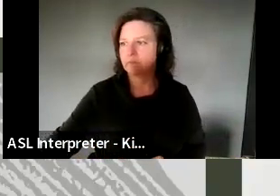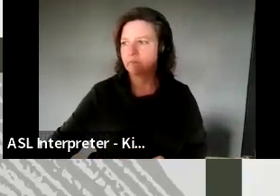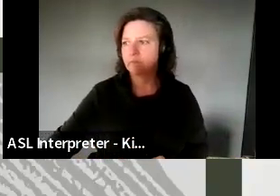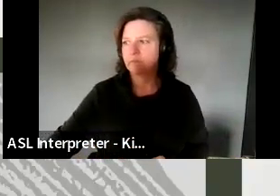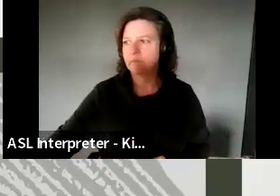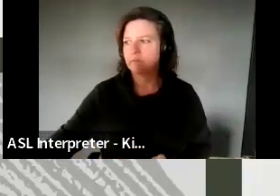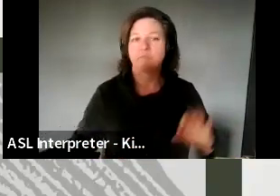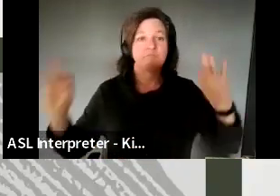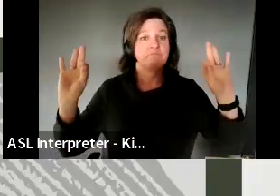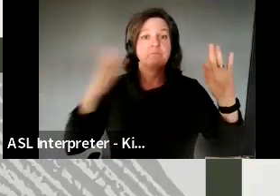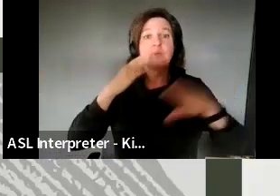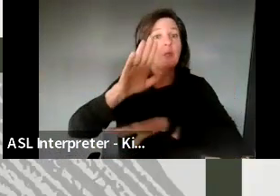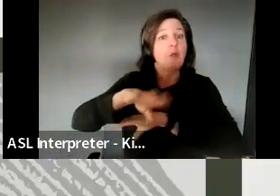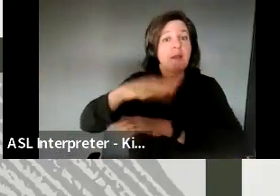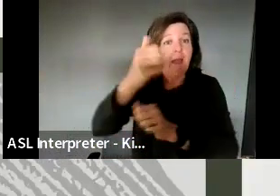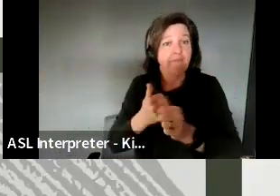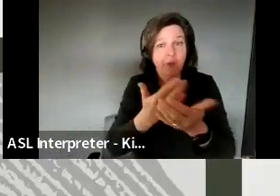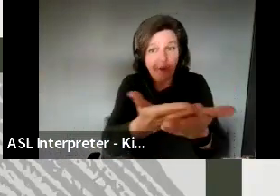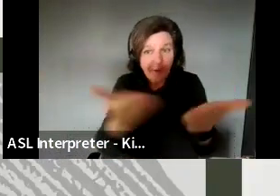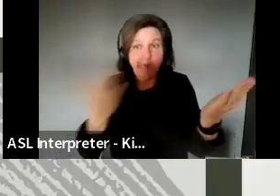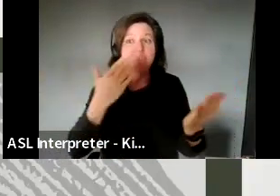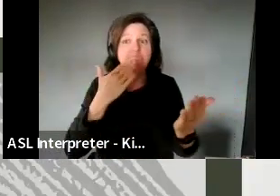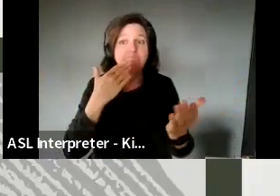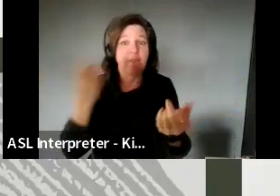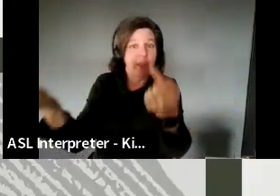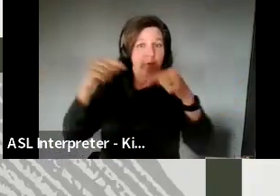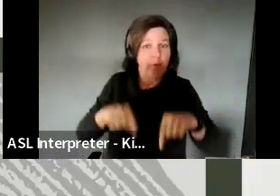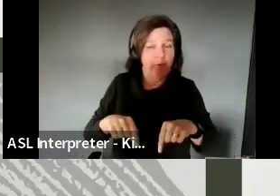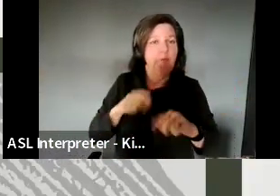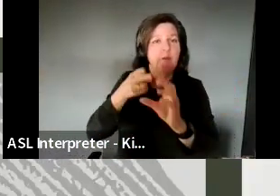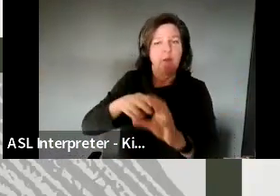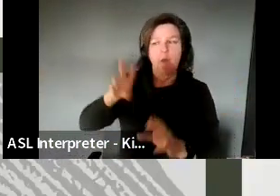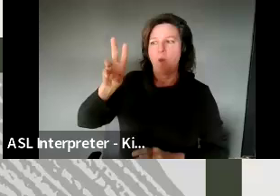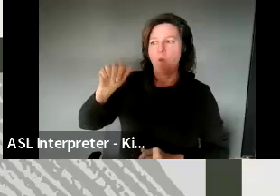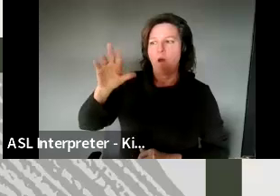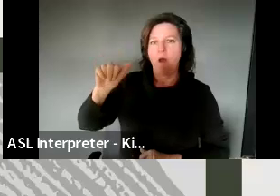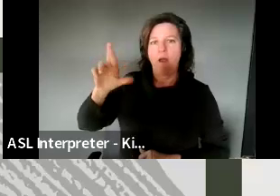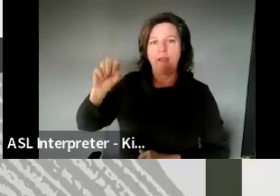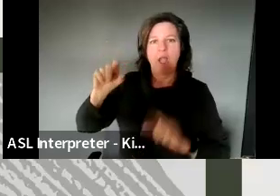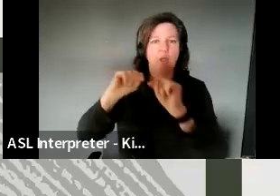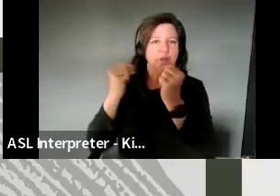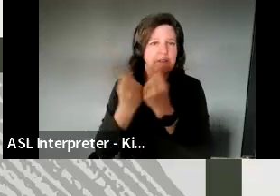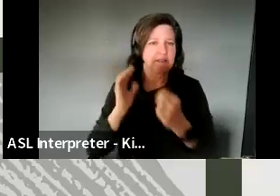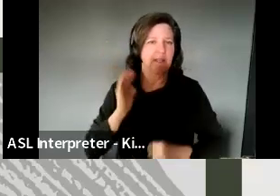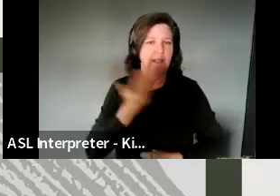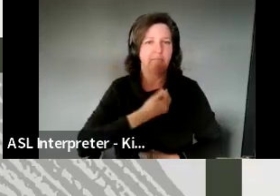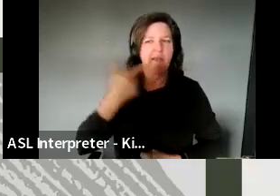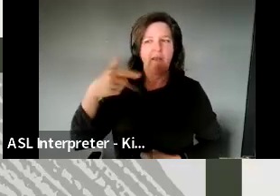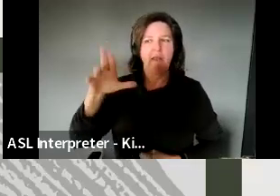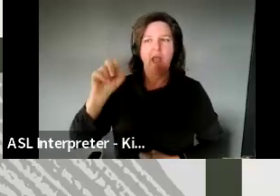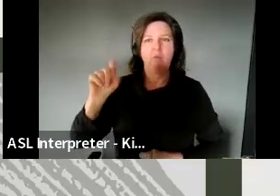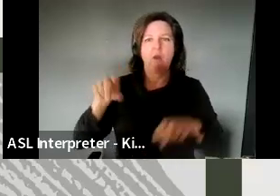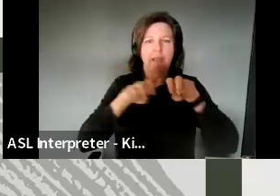Okay. Good afternoon, everybody, and thank you for joining the WalkCares team and our guest panel for a webinar on mental and emotional health